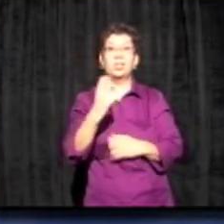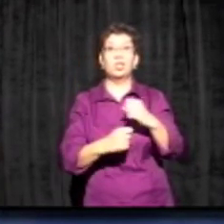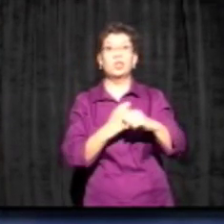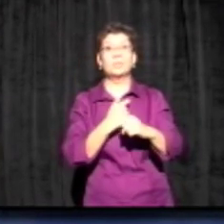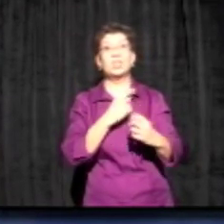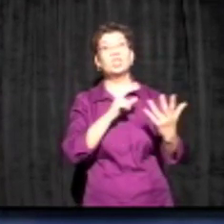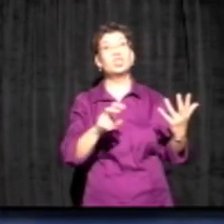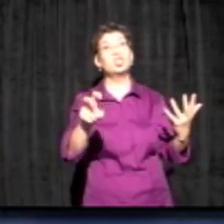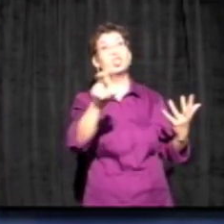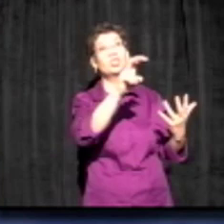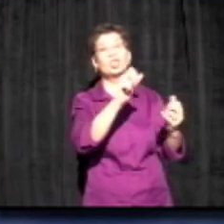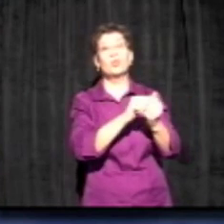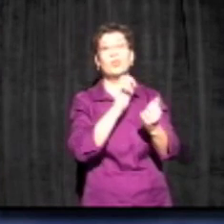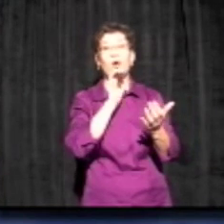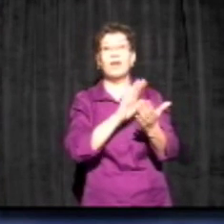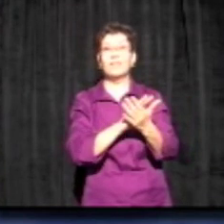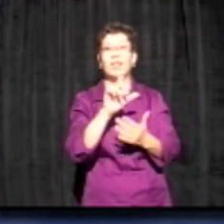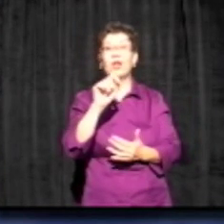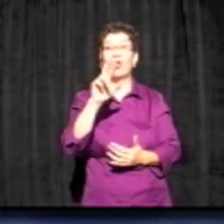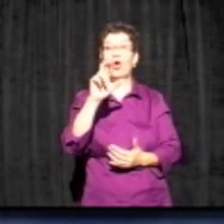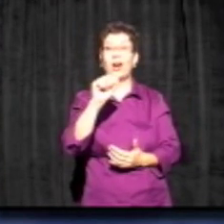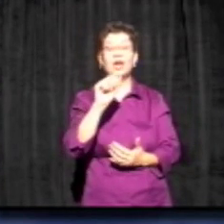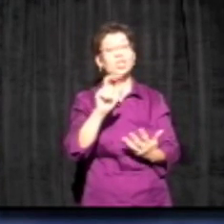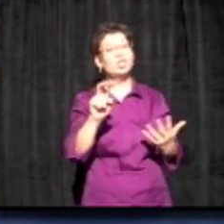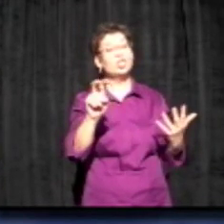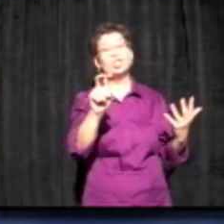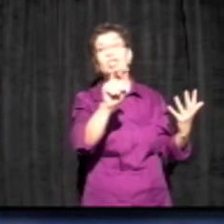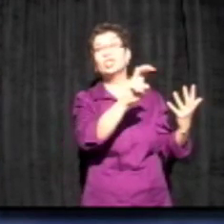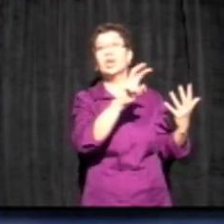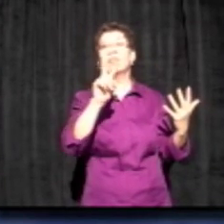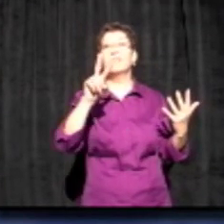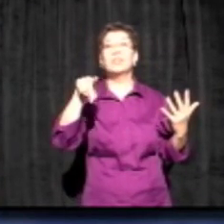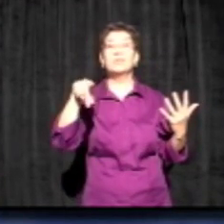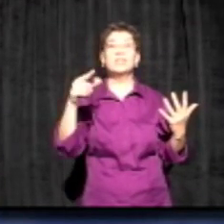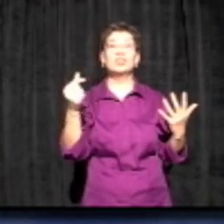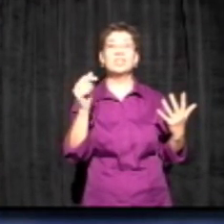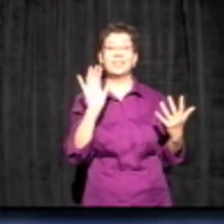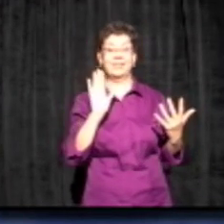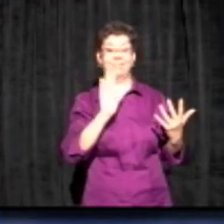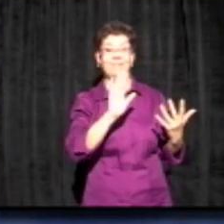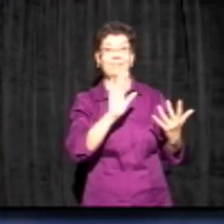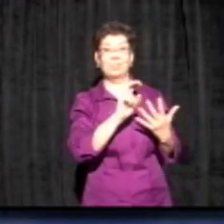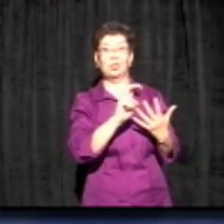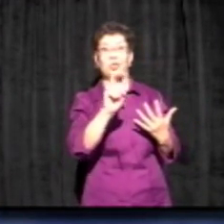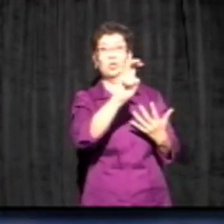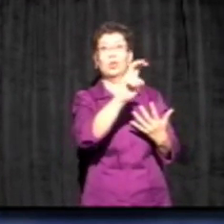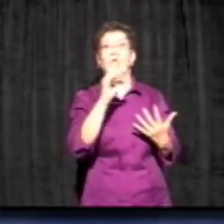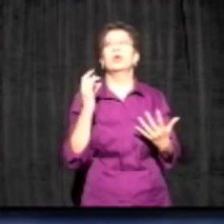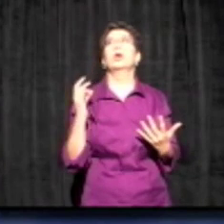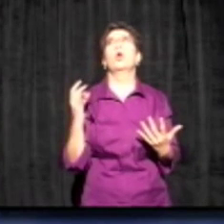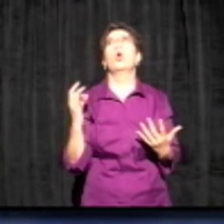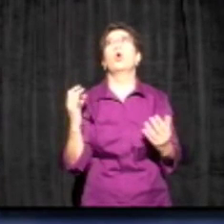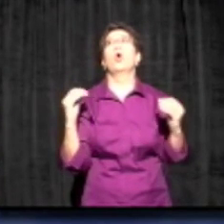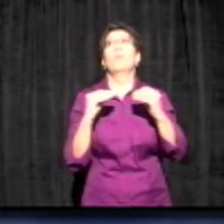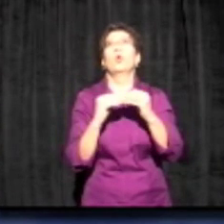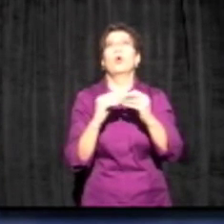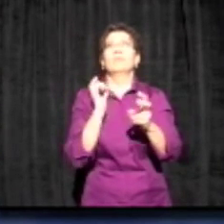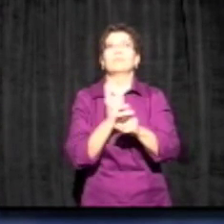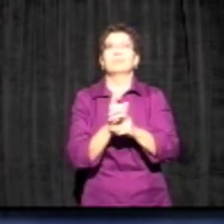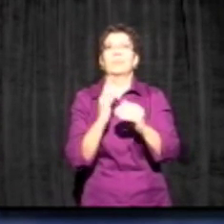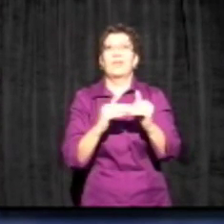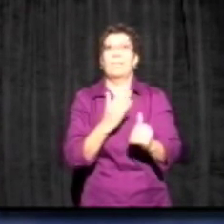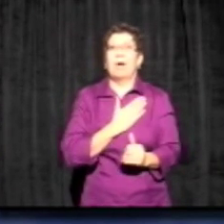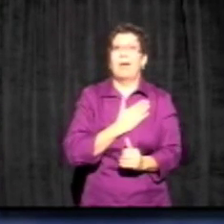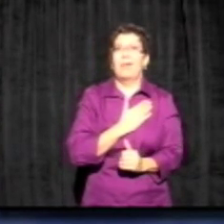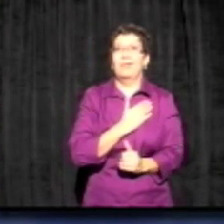Laura, and I can say with confidence the journey of VPG was far more arduous. We weathered